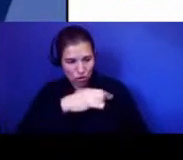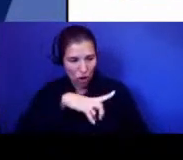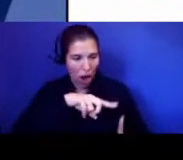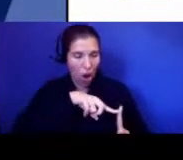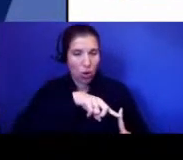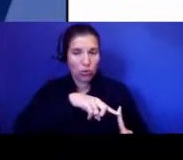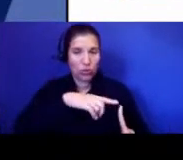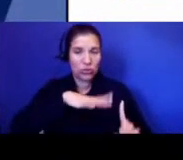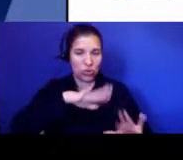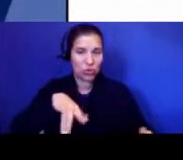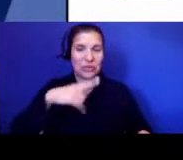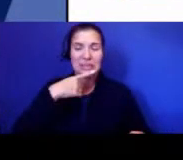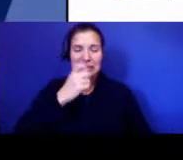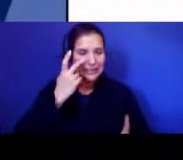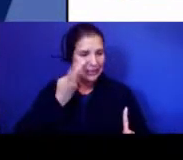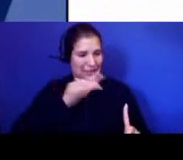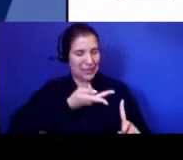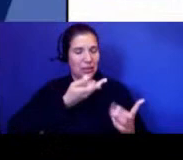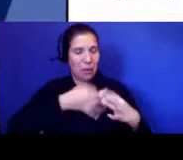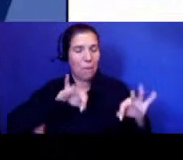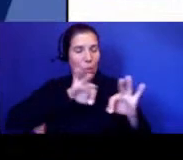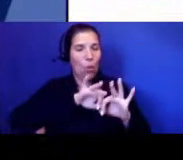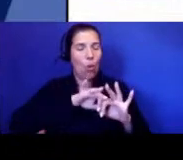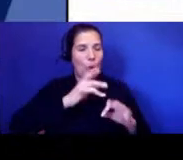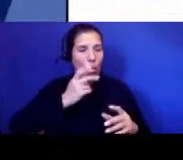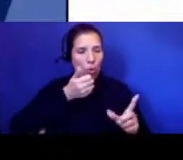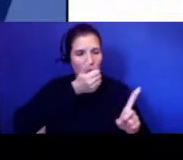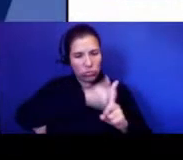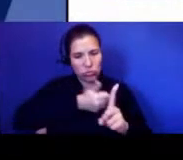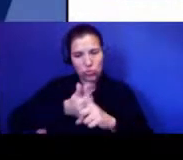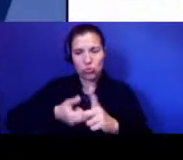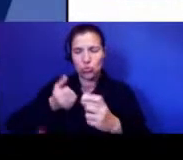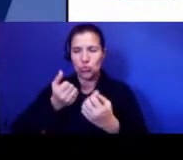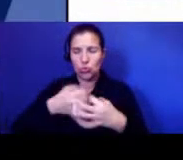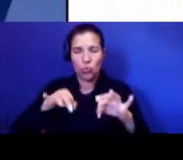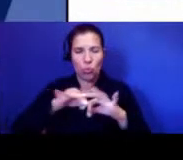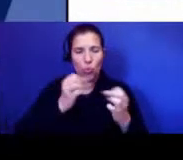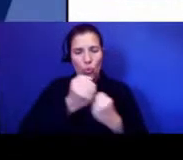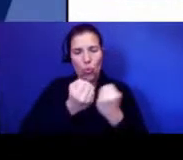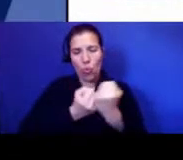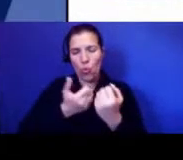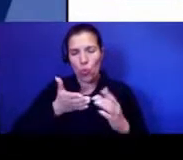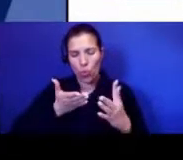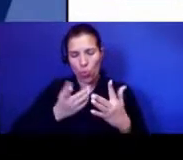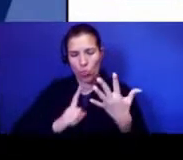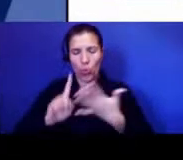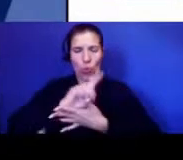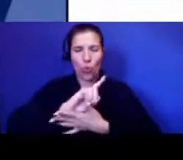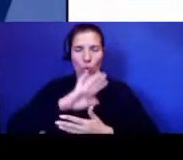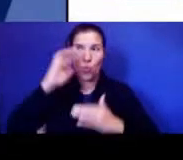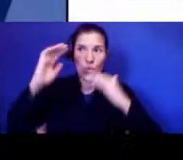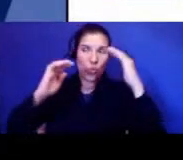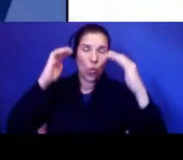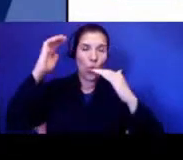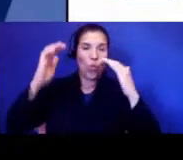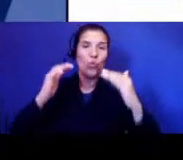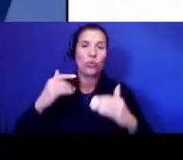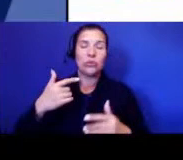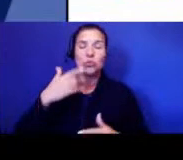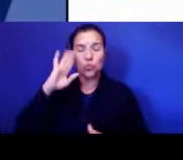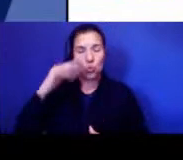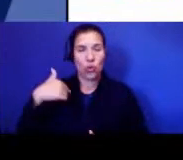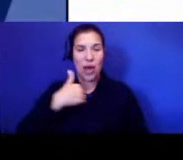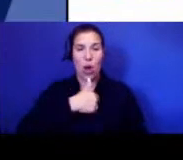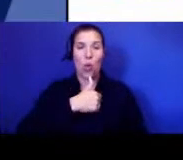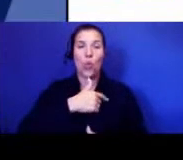child, can see the importance of seeing each and every one of them supported through adulthood. Each and every one of us knows that our legacies